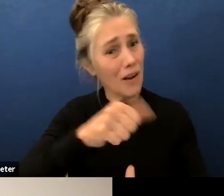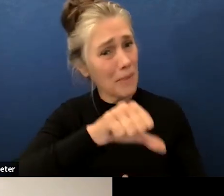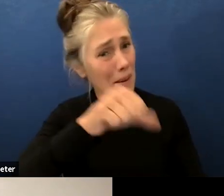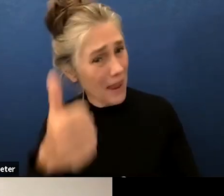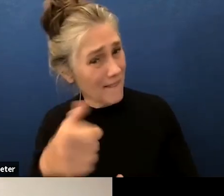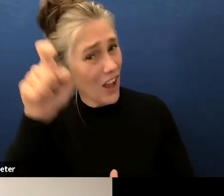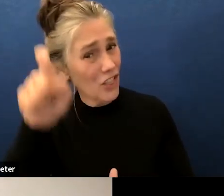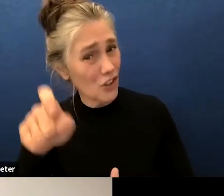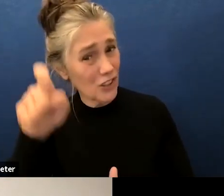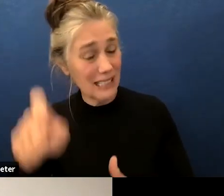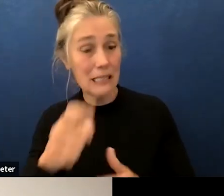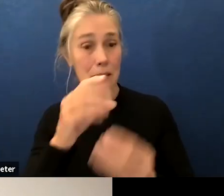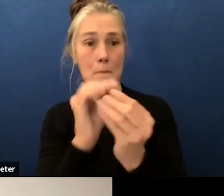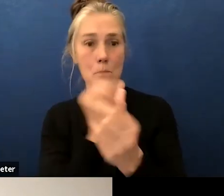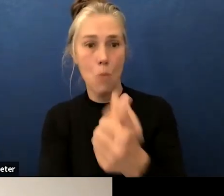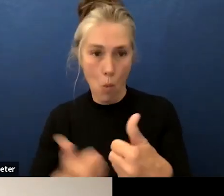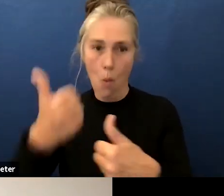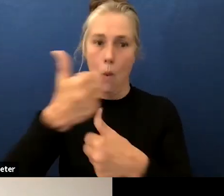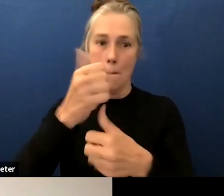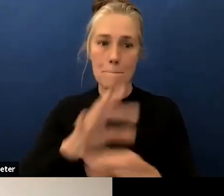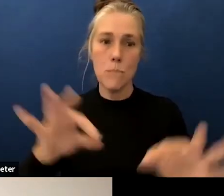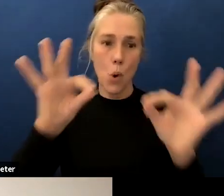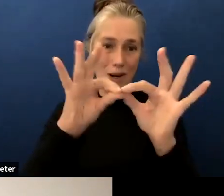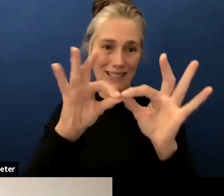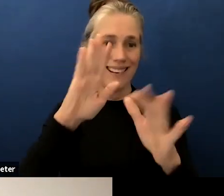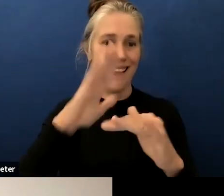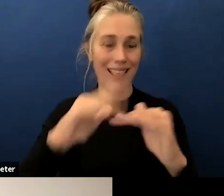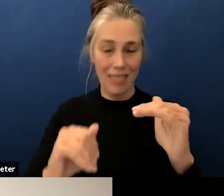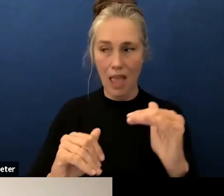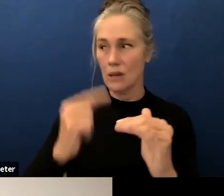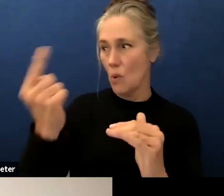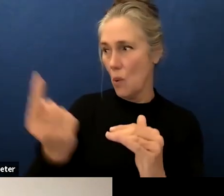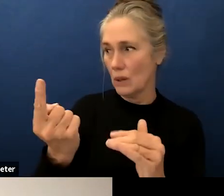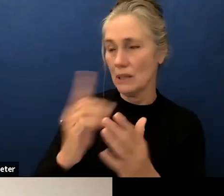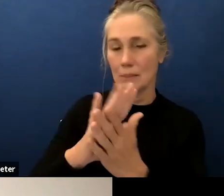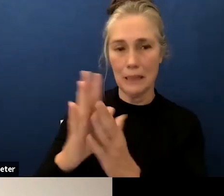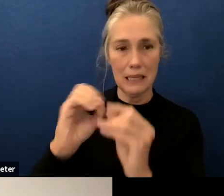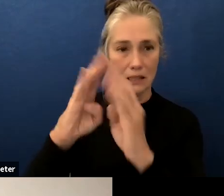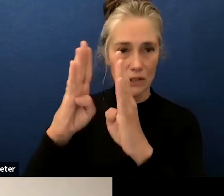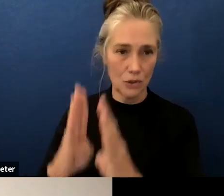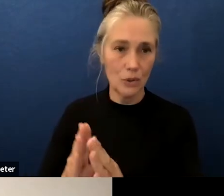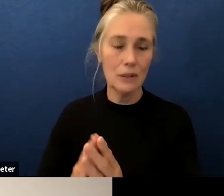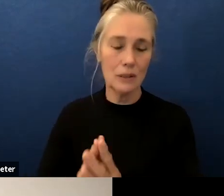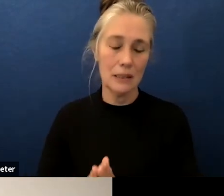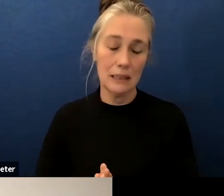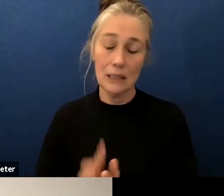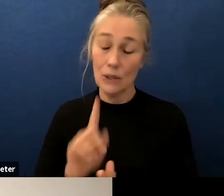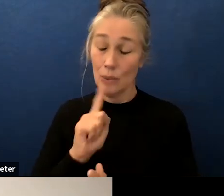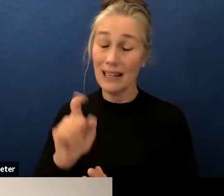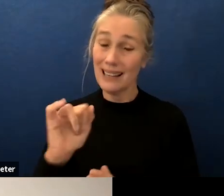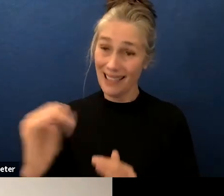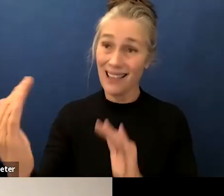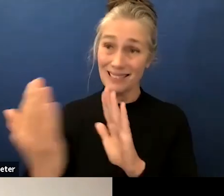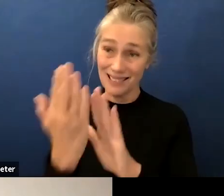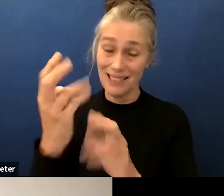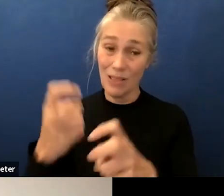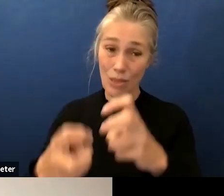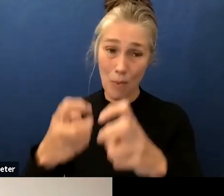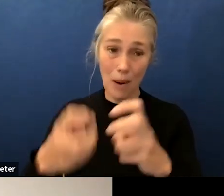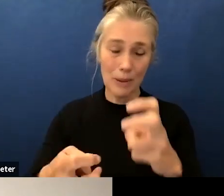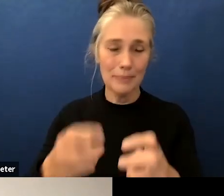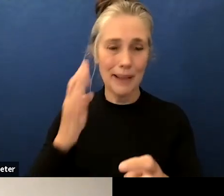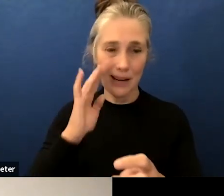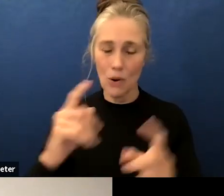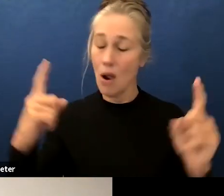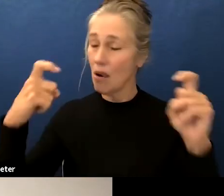that precede being a student and so that's what we're really faced with you're right many layers of